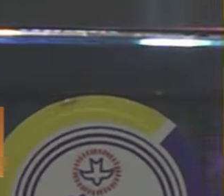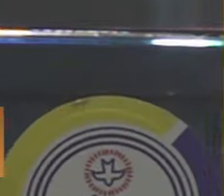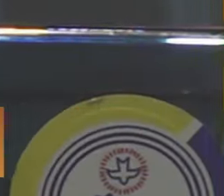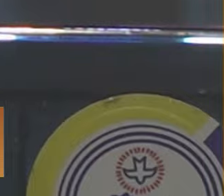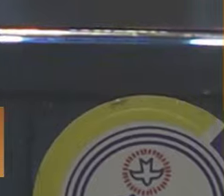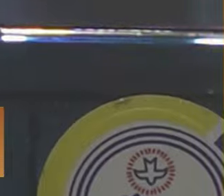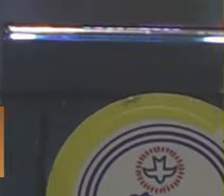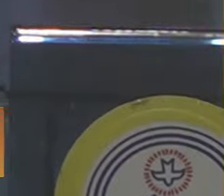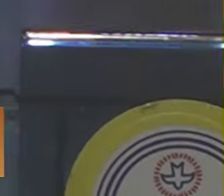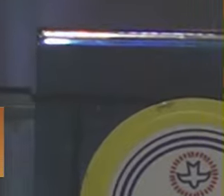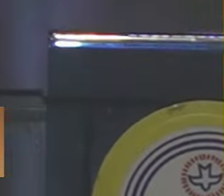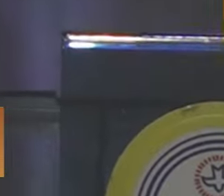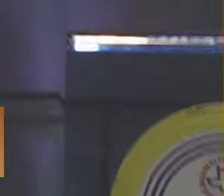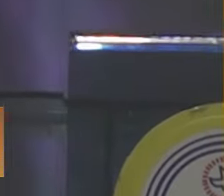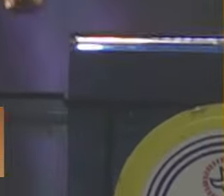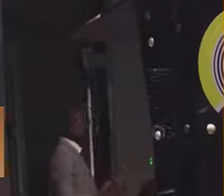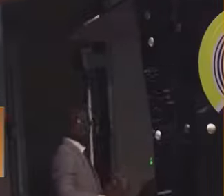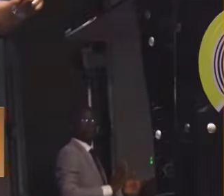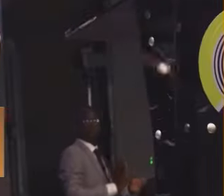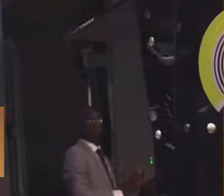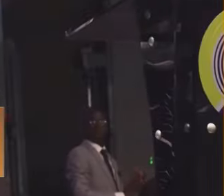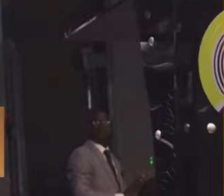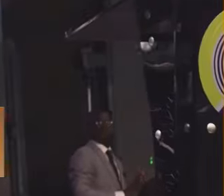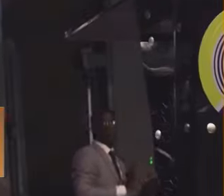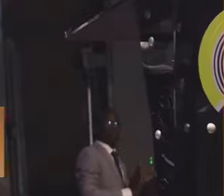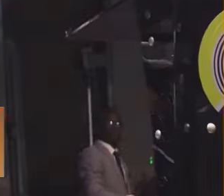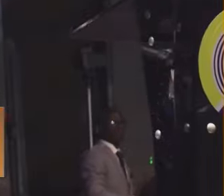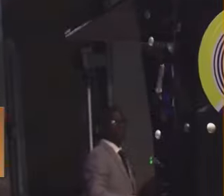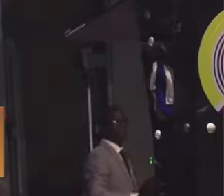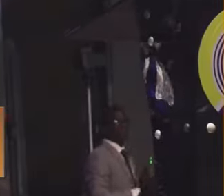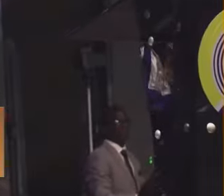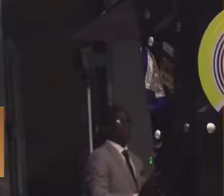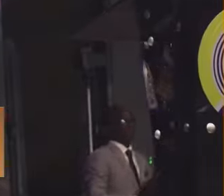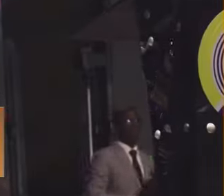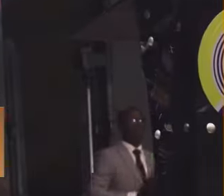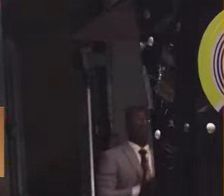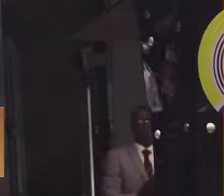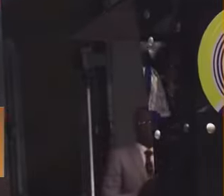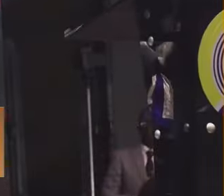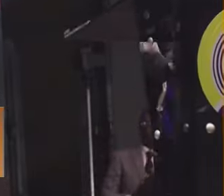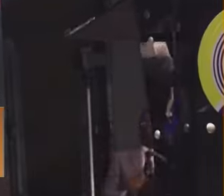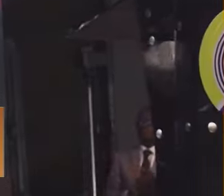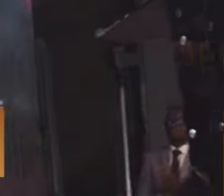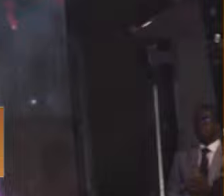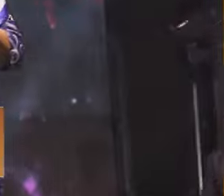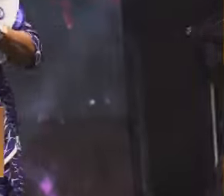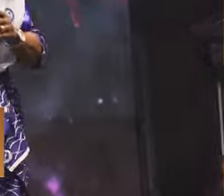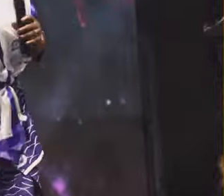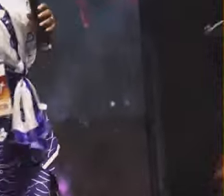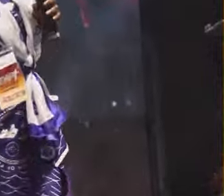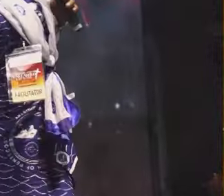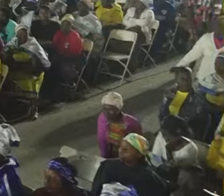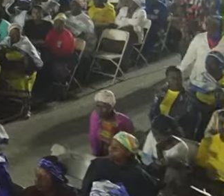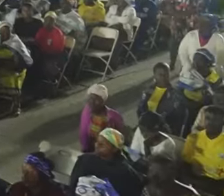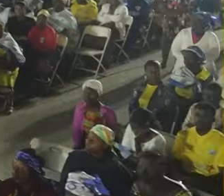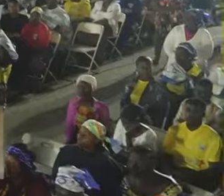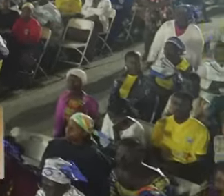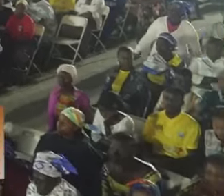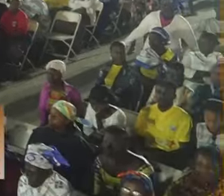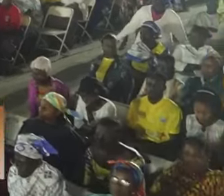come and receive life. Tomorrow is not for you, tomorrow is for